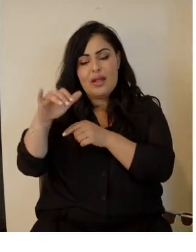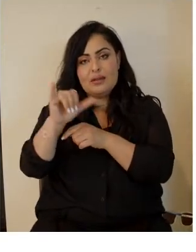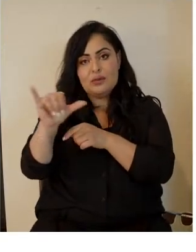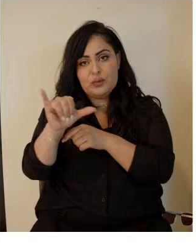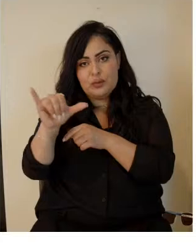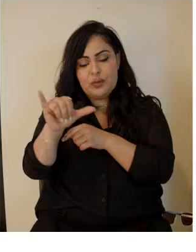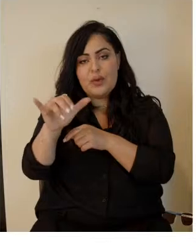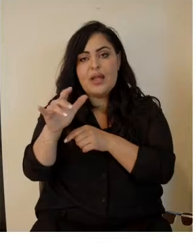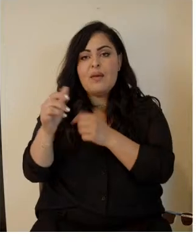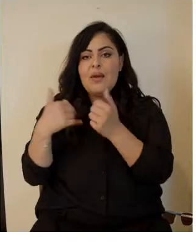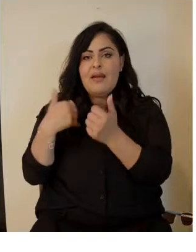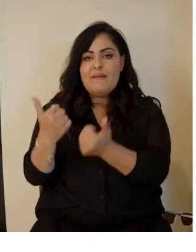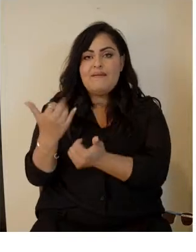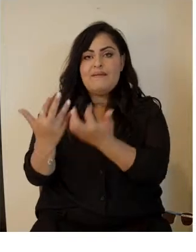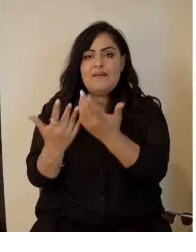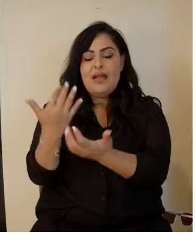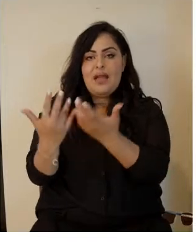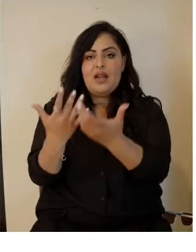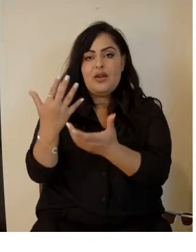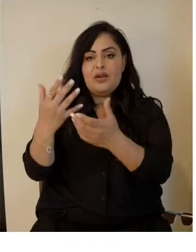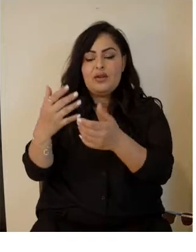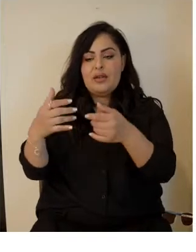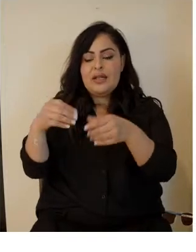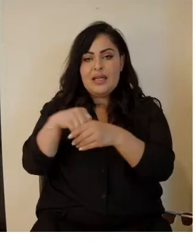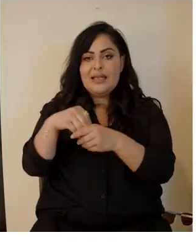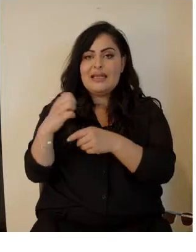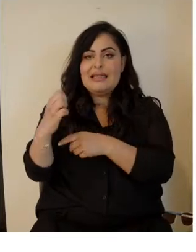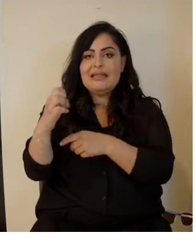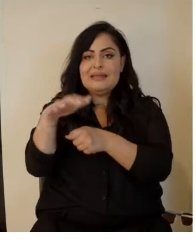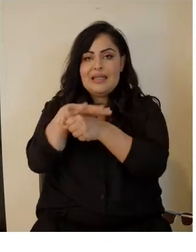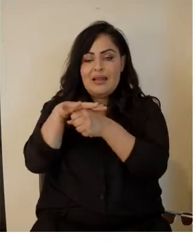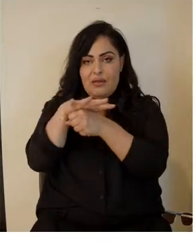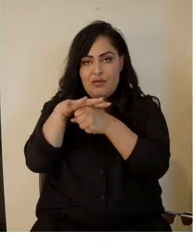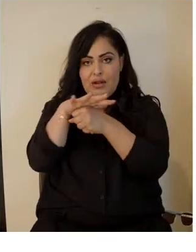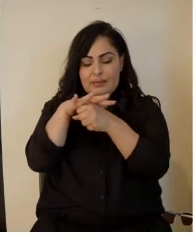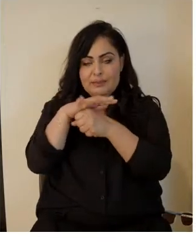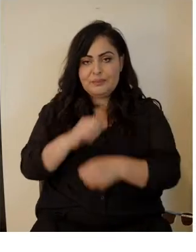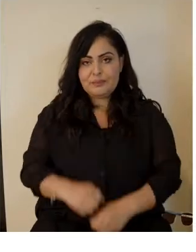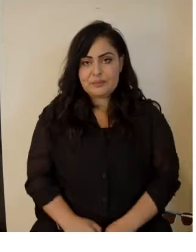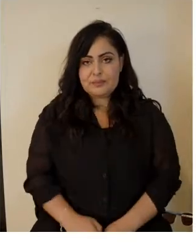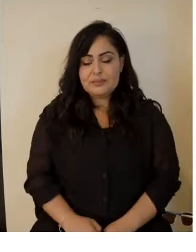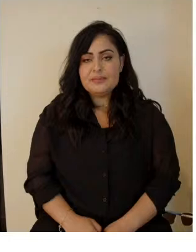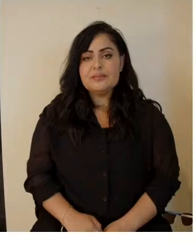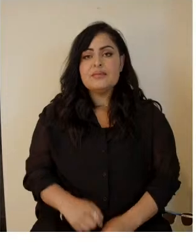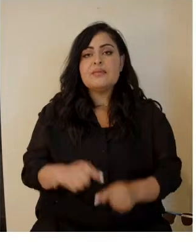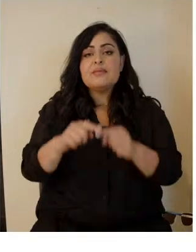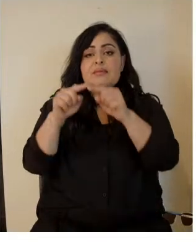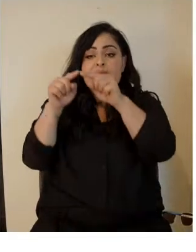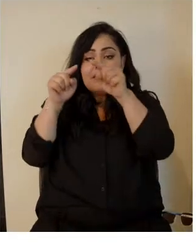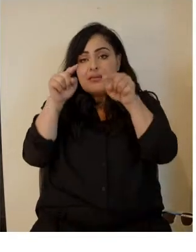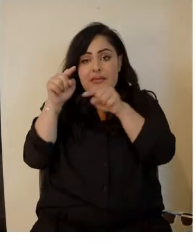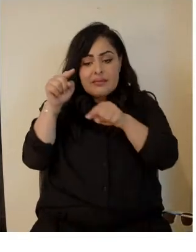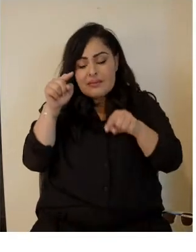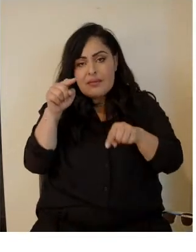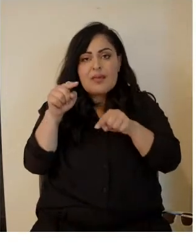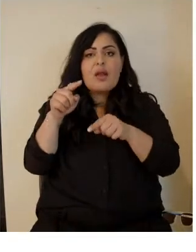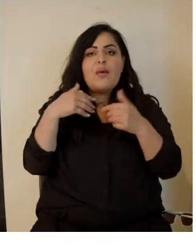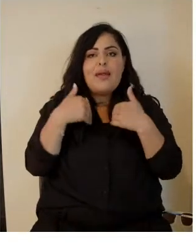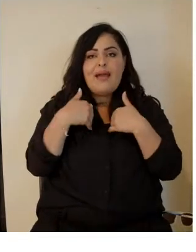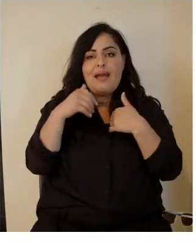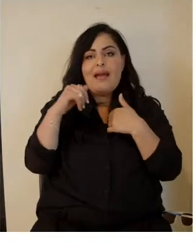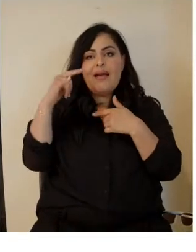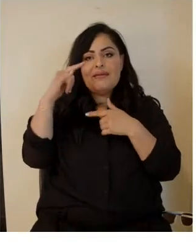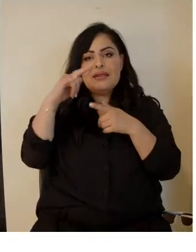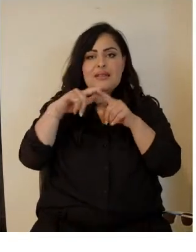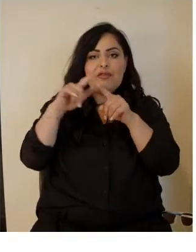that's hanging up low in the drainages down on the east side there. As you come down that flank there, we've been using